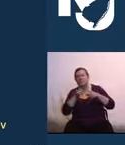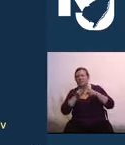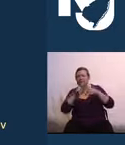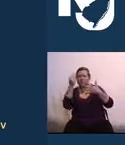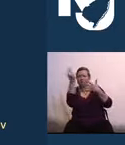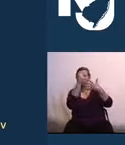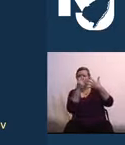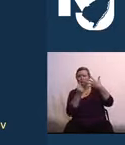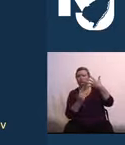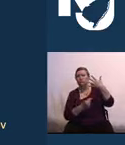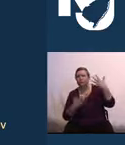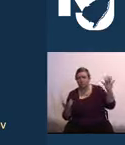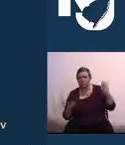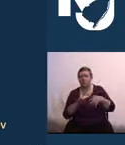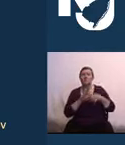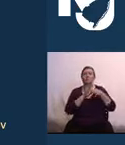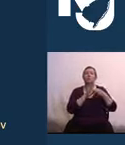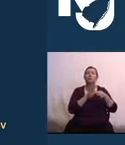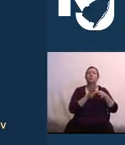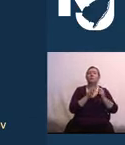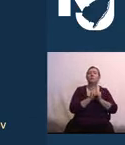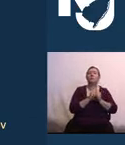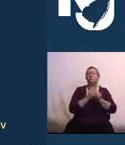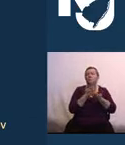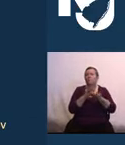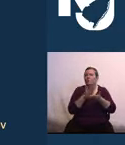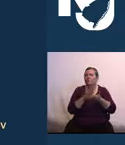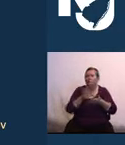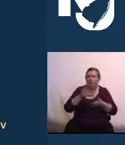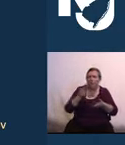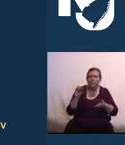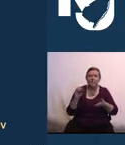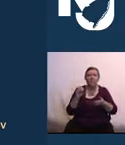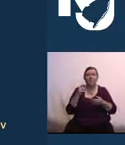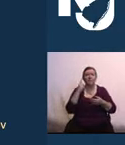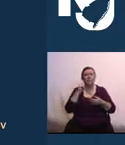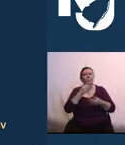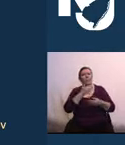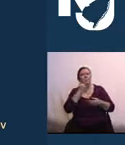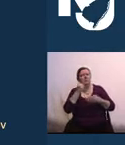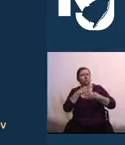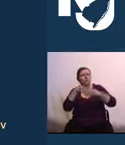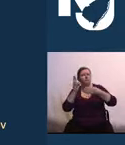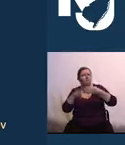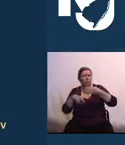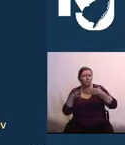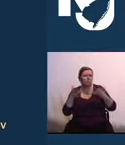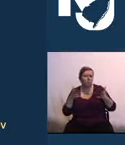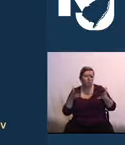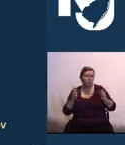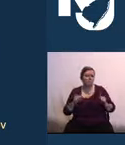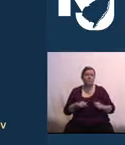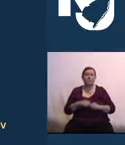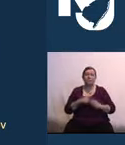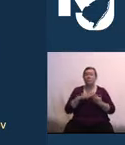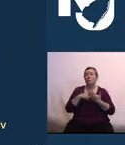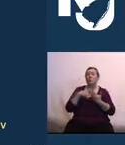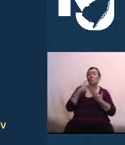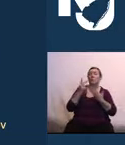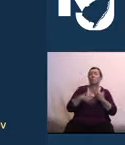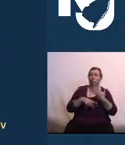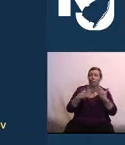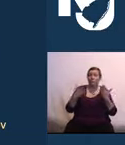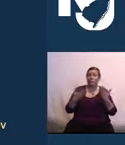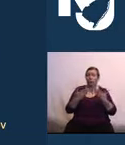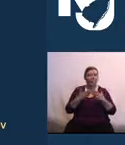companies to get the best possible outcome. Again, the window for this program will be open in 2 weeks